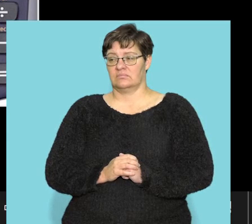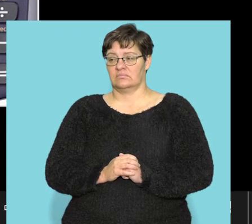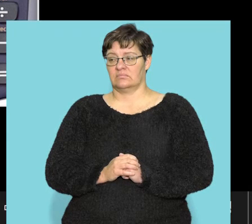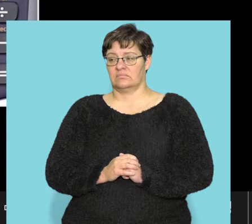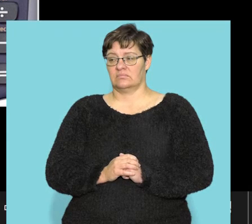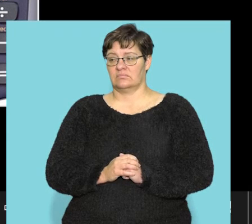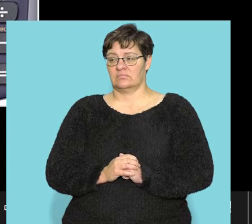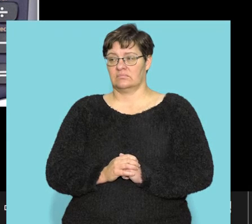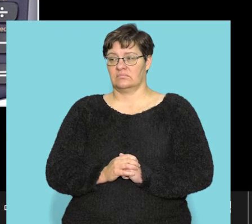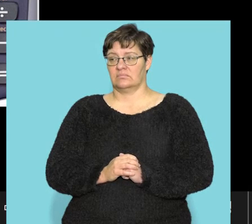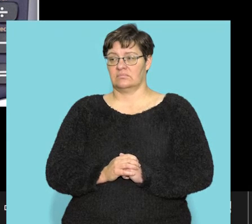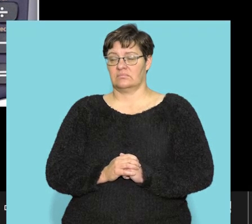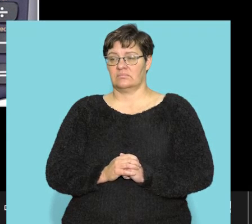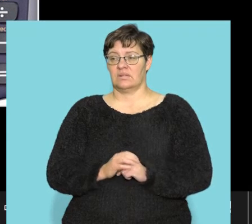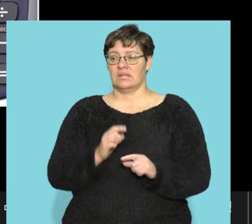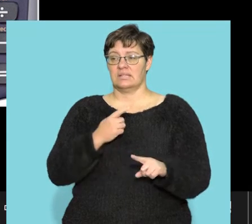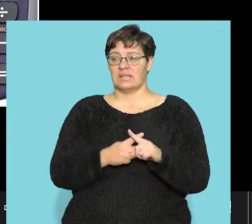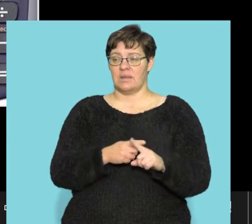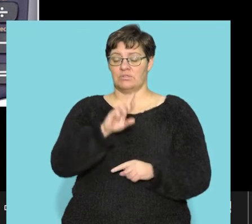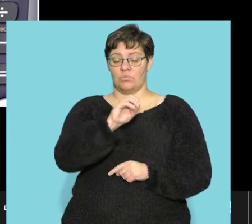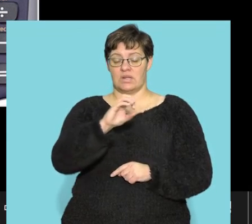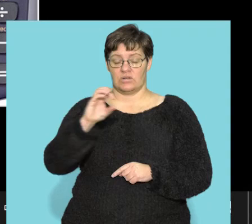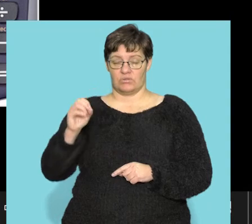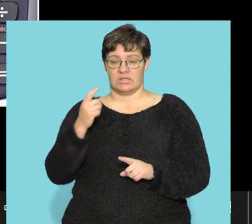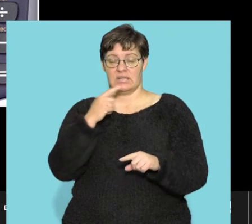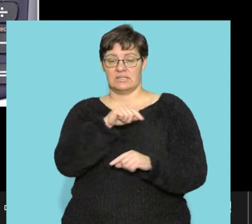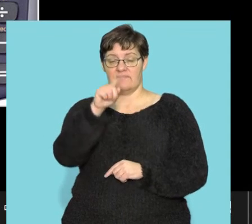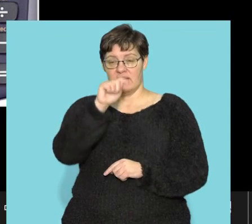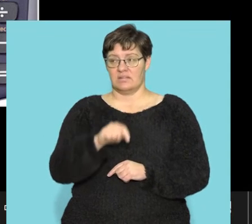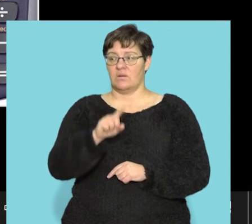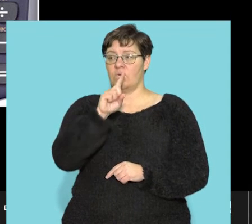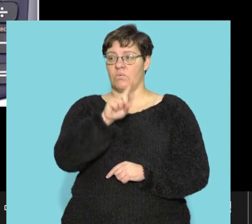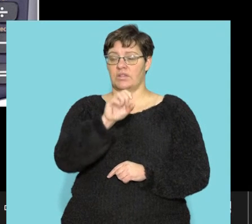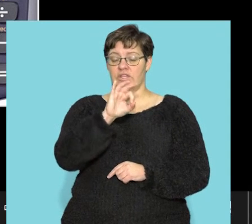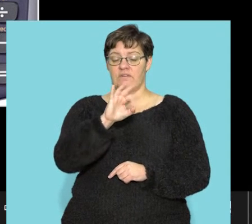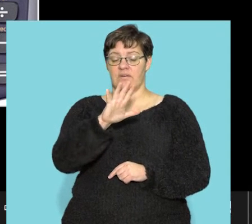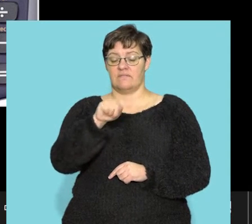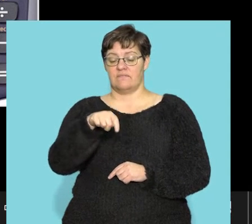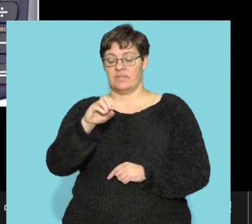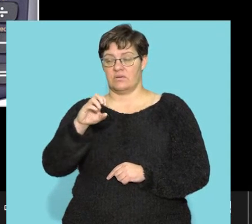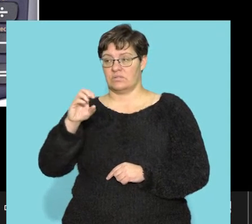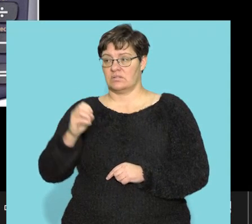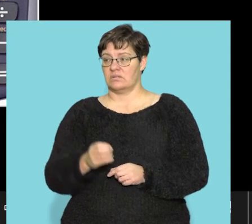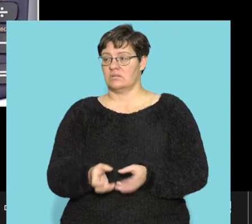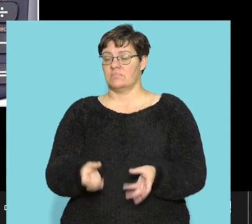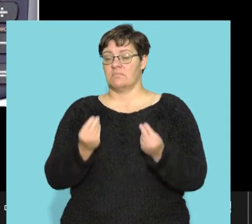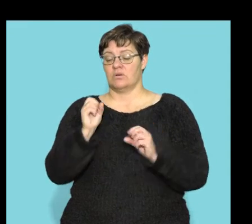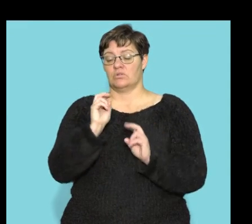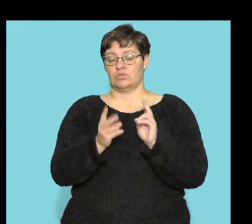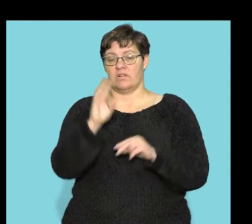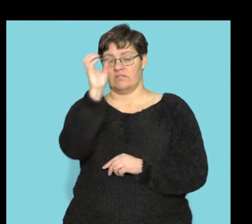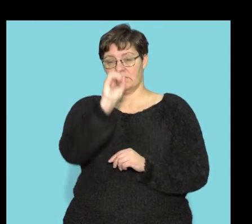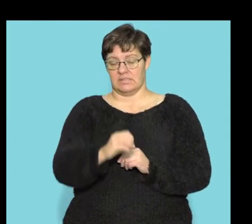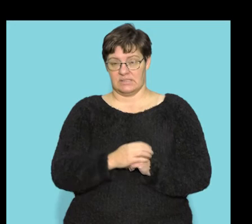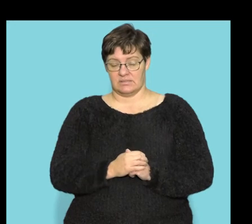16,200 times 100 divided by 135,000, and voila, you get an